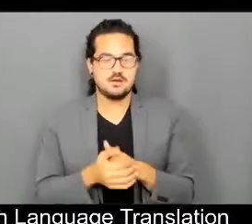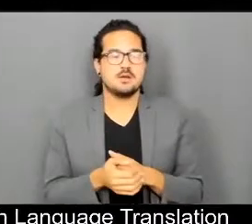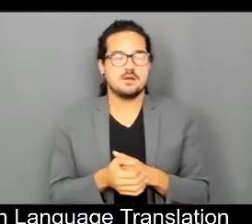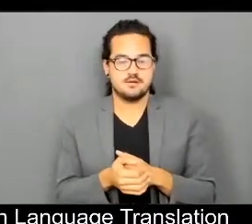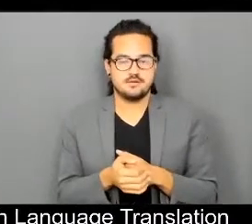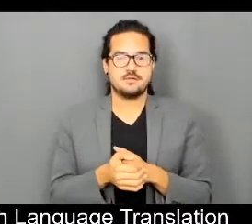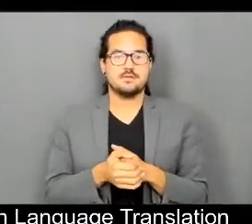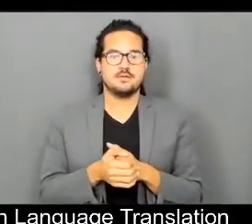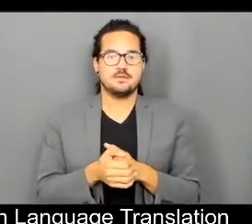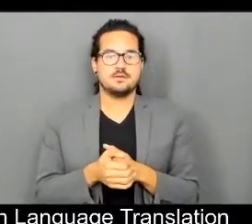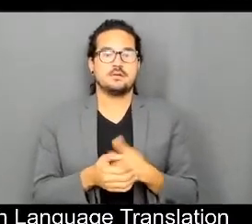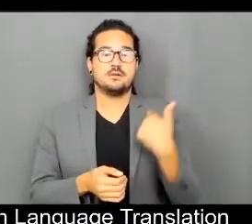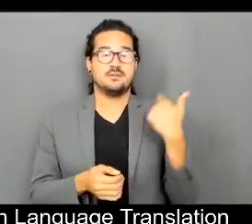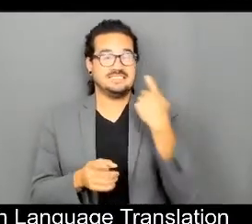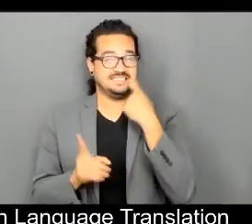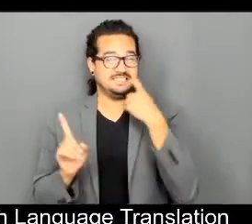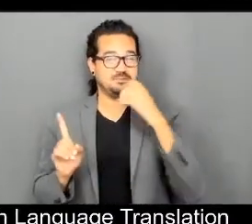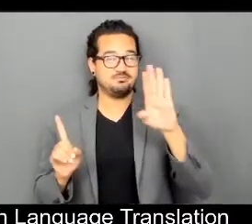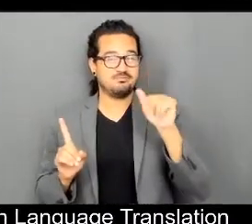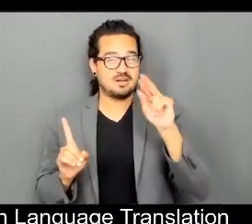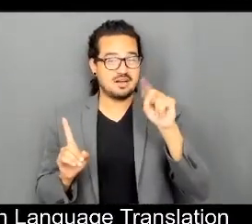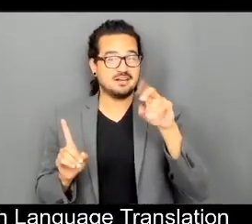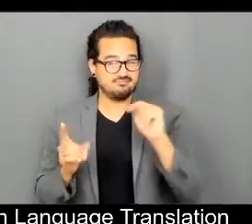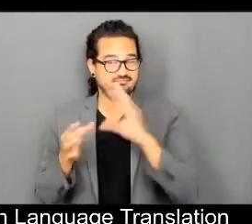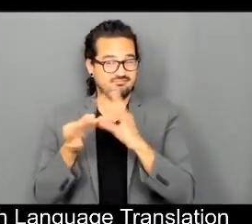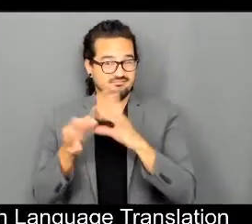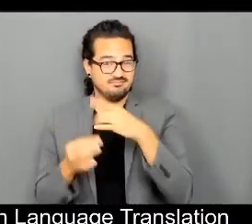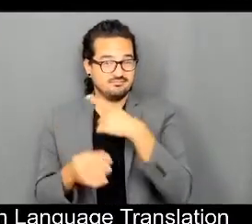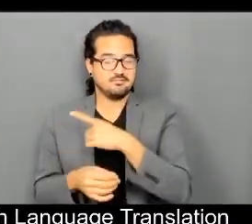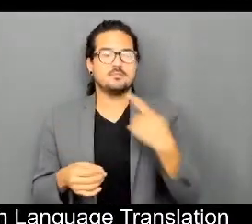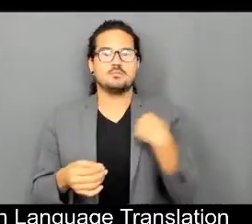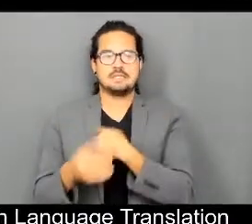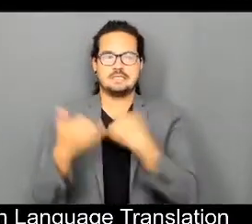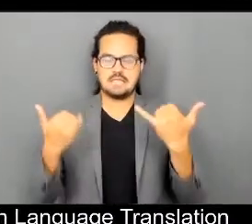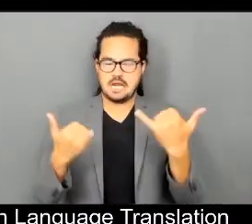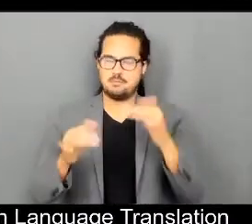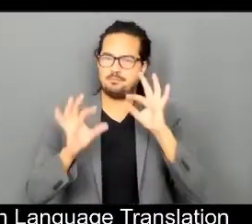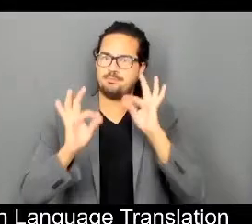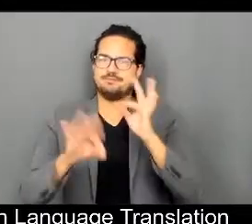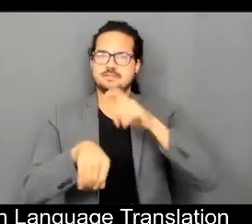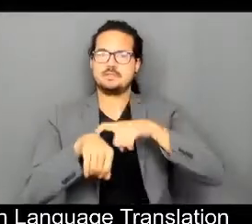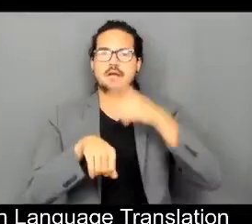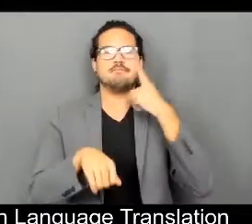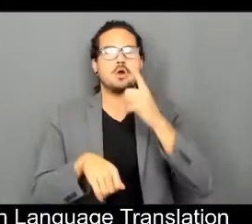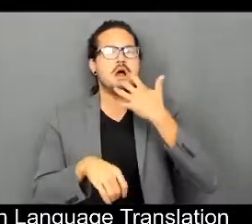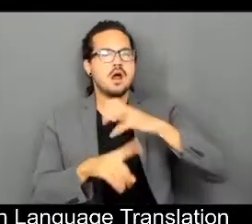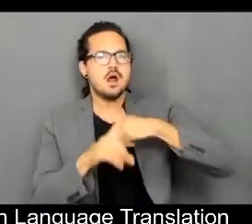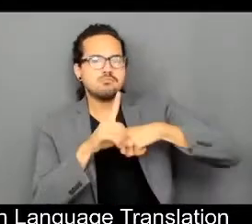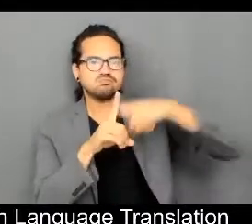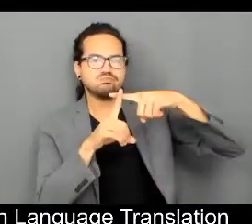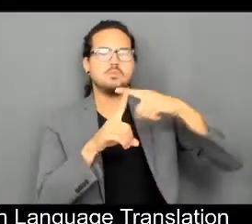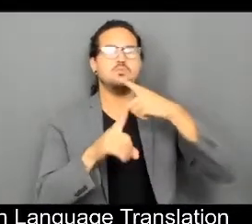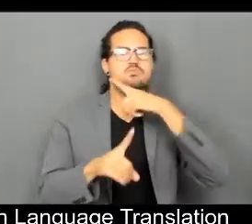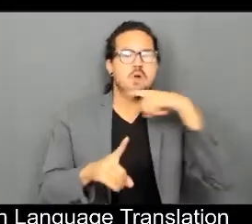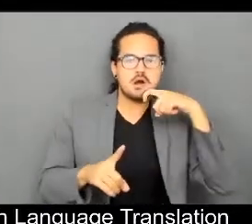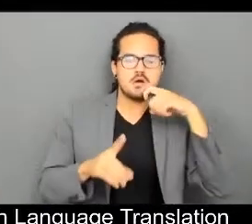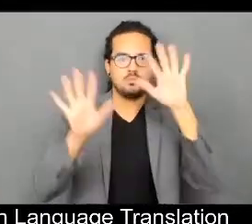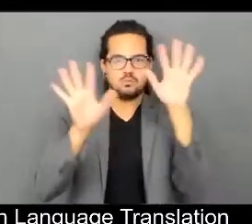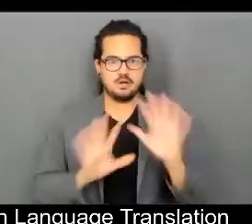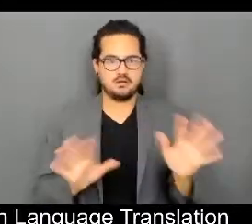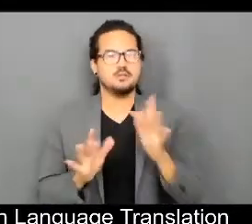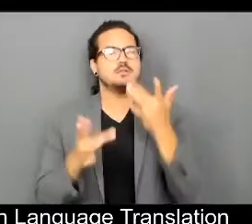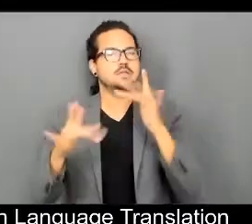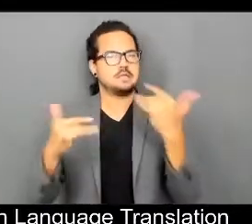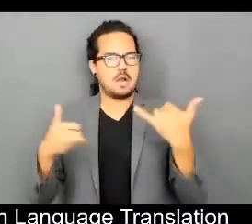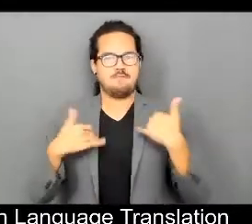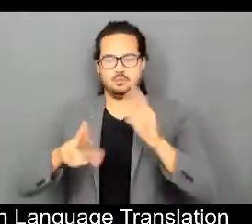dry today. We had some of that yesterday. It all went well. Resources positioned all around the fire. And as Brandon